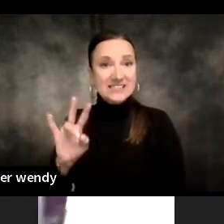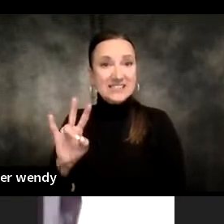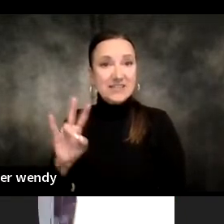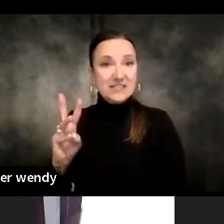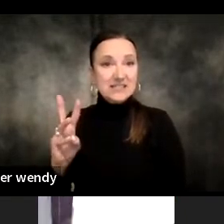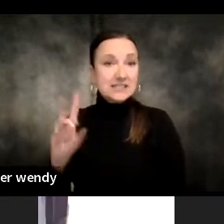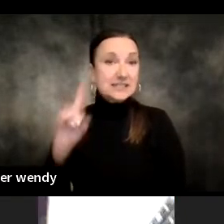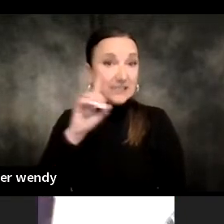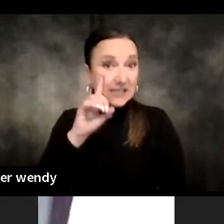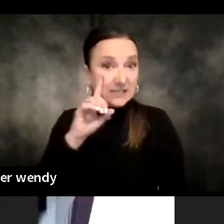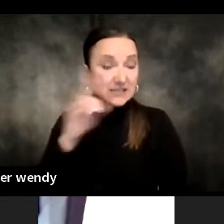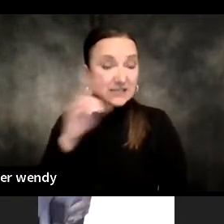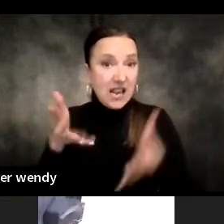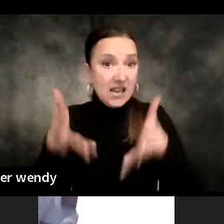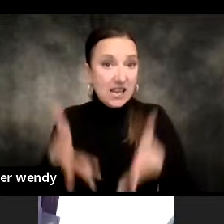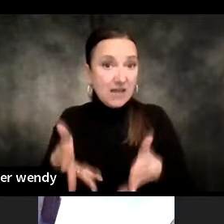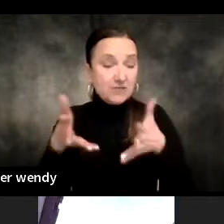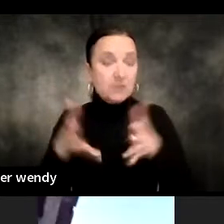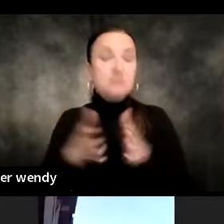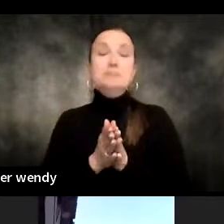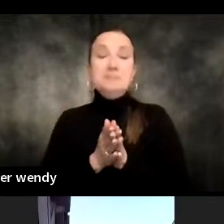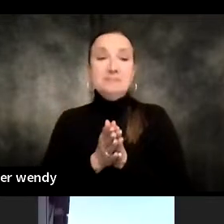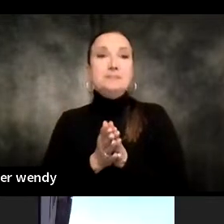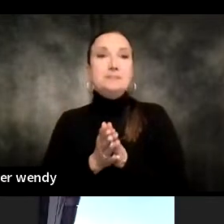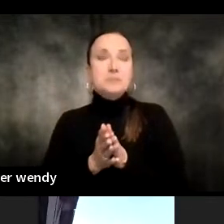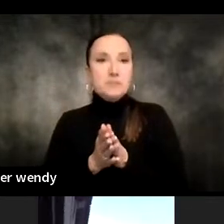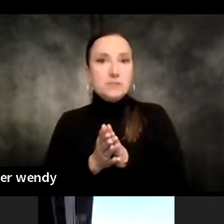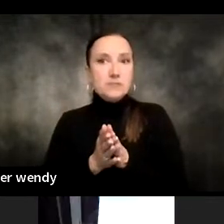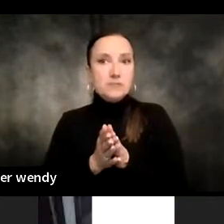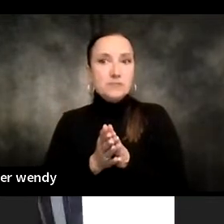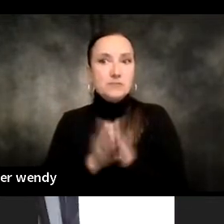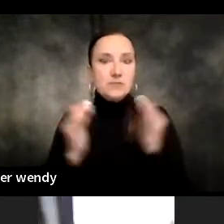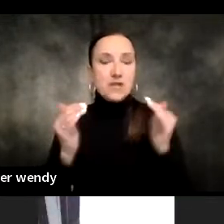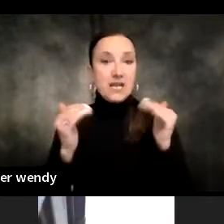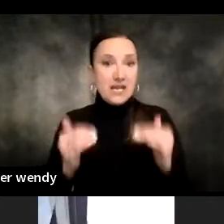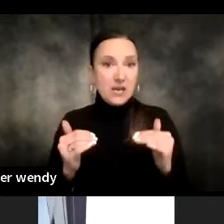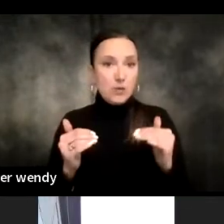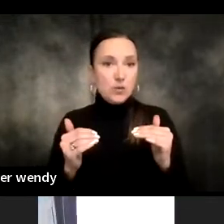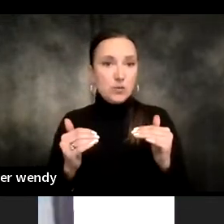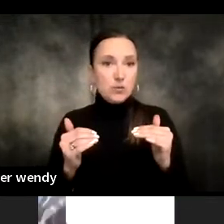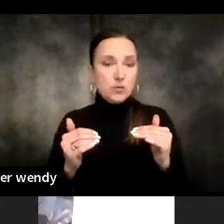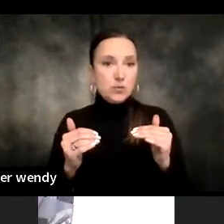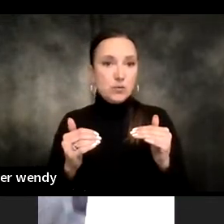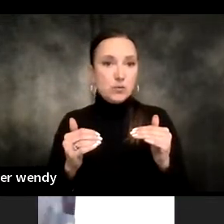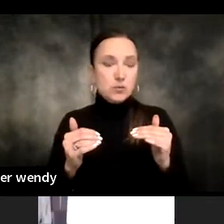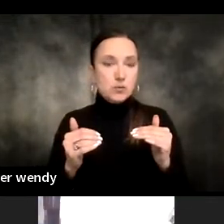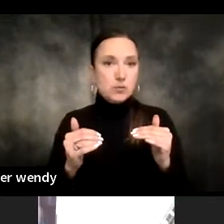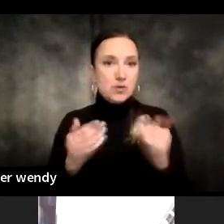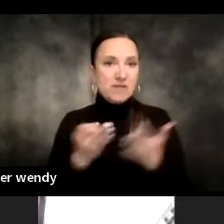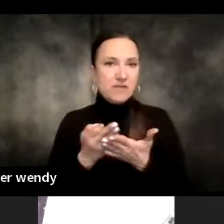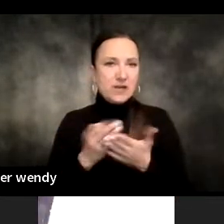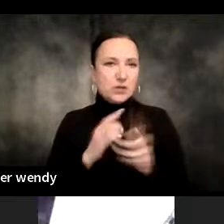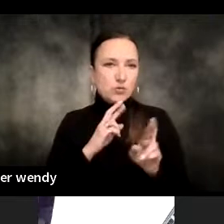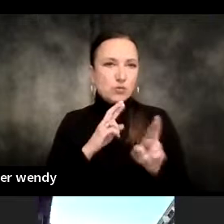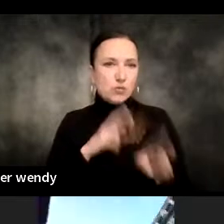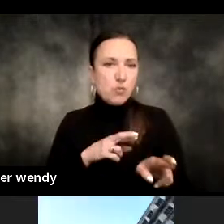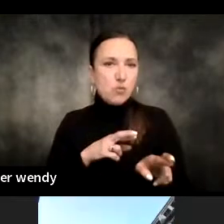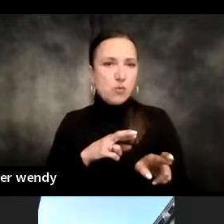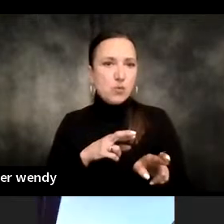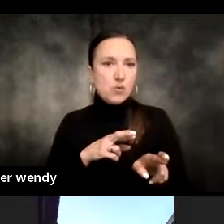$31,454.76. So there's that. And now moving on to our financial report